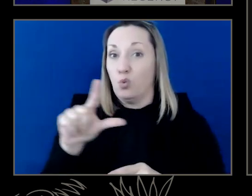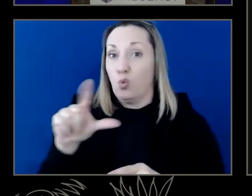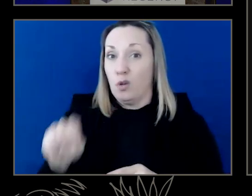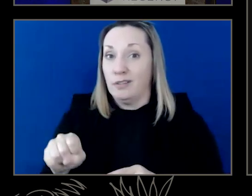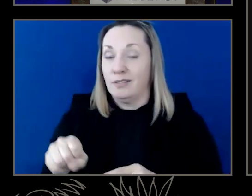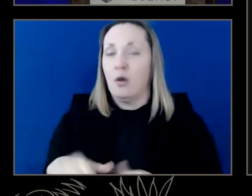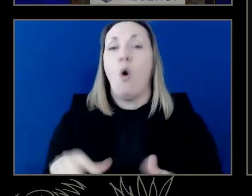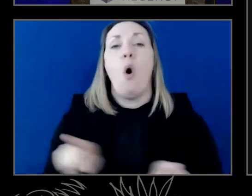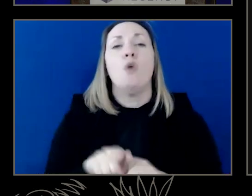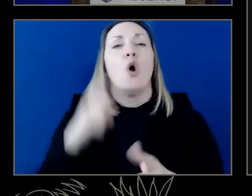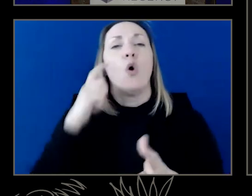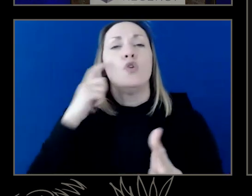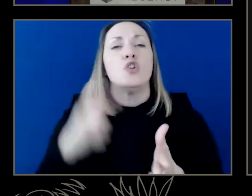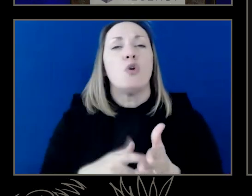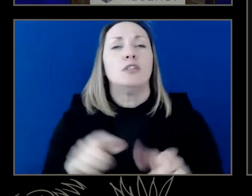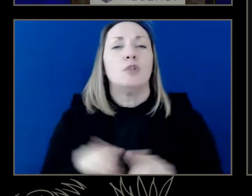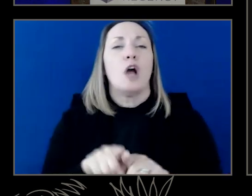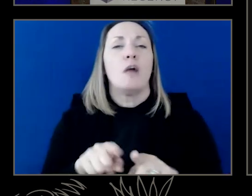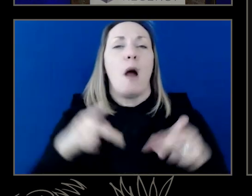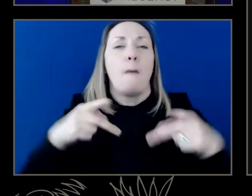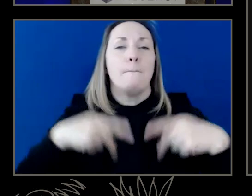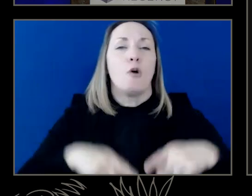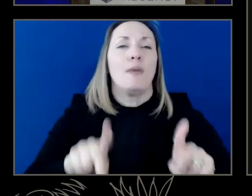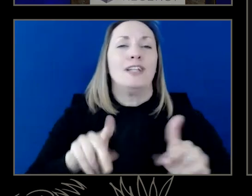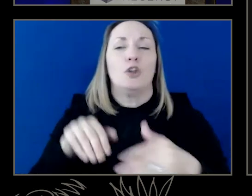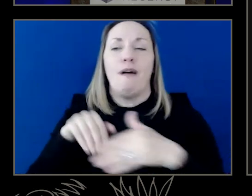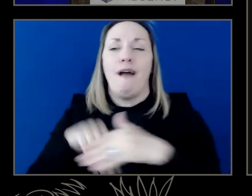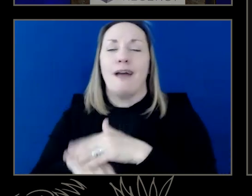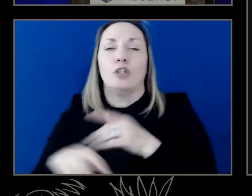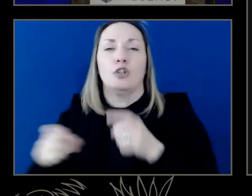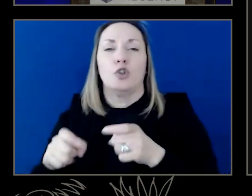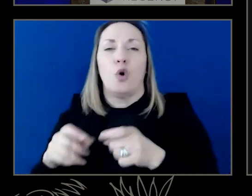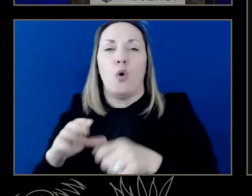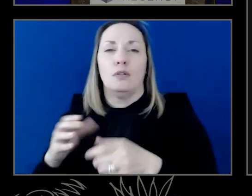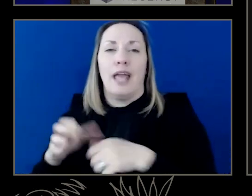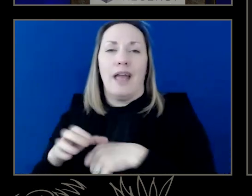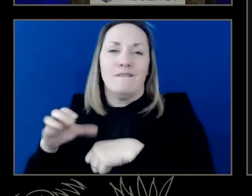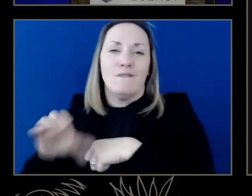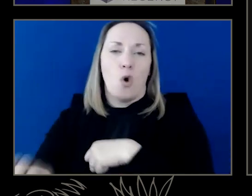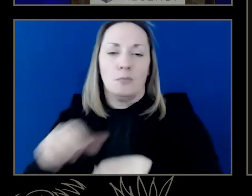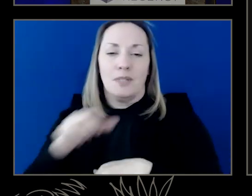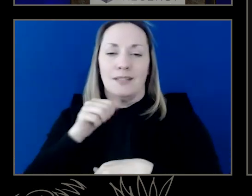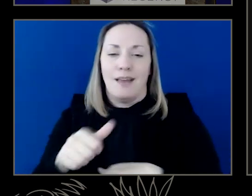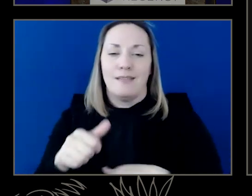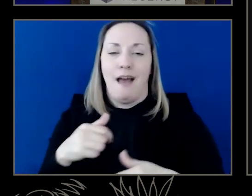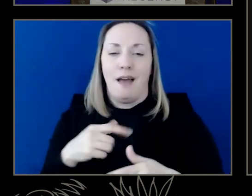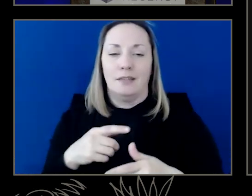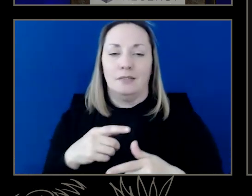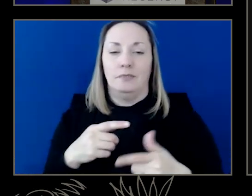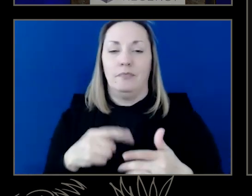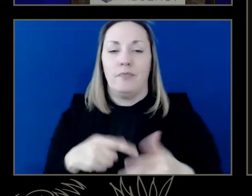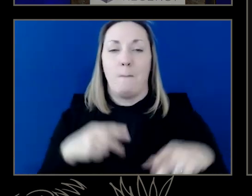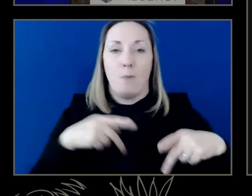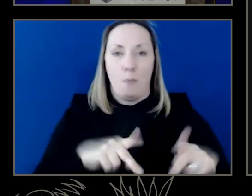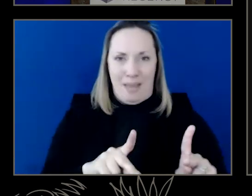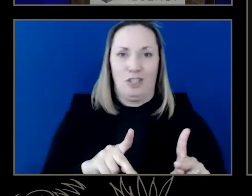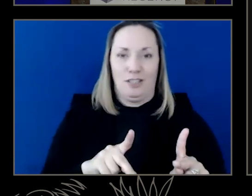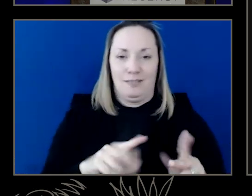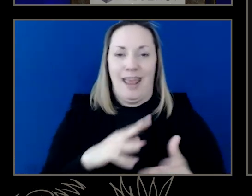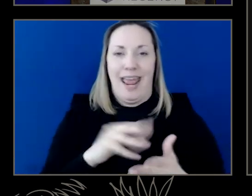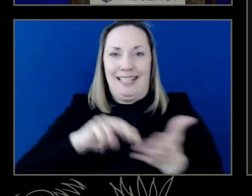I'm talking about permission or access control enforcement and not permission definition. That is because while